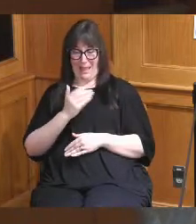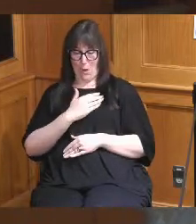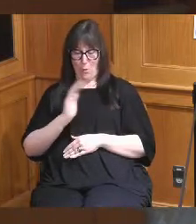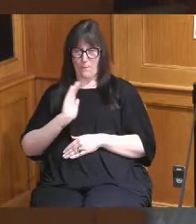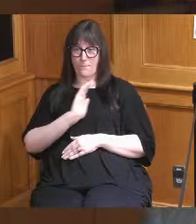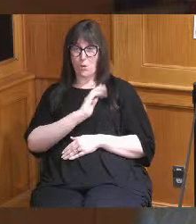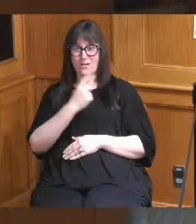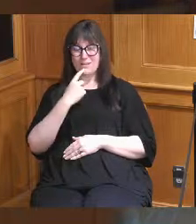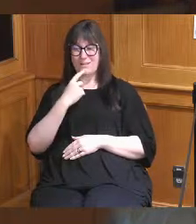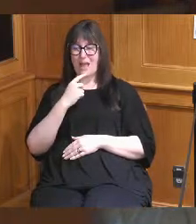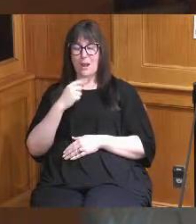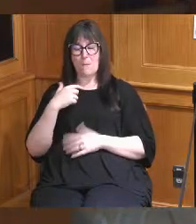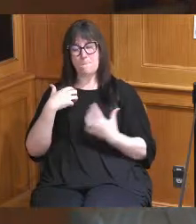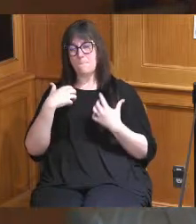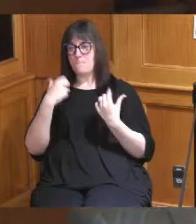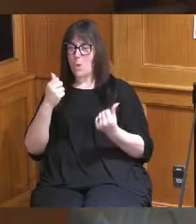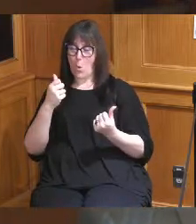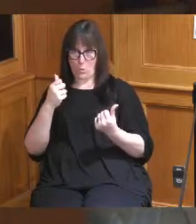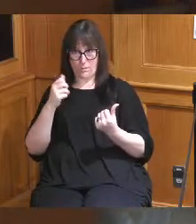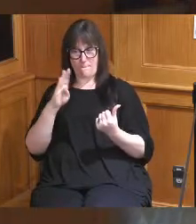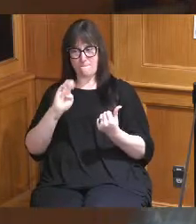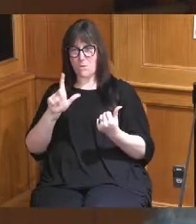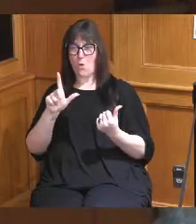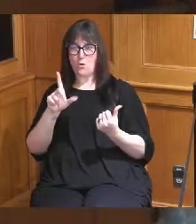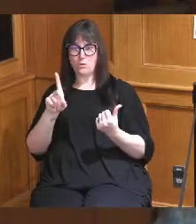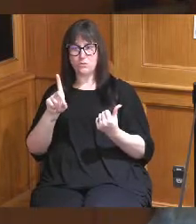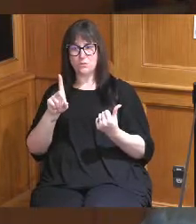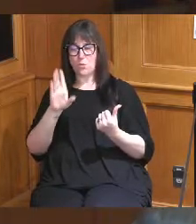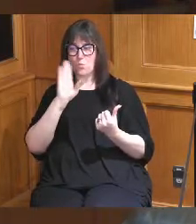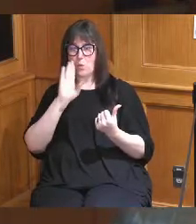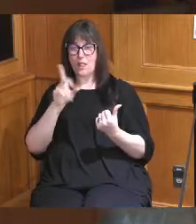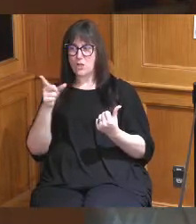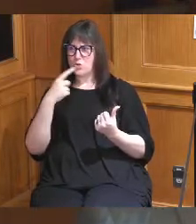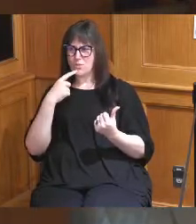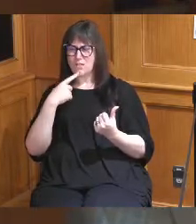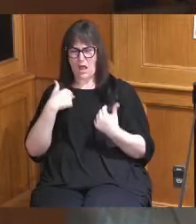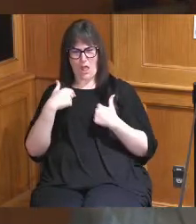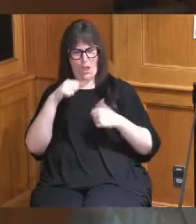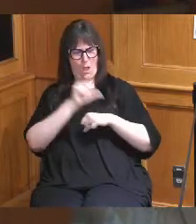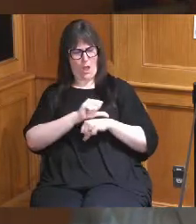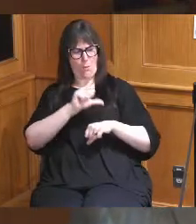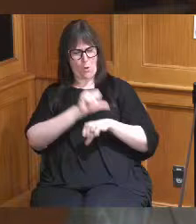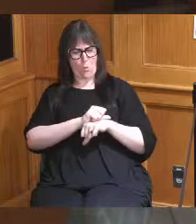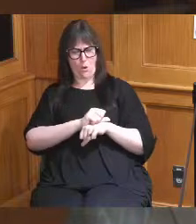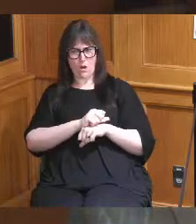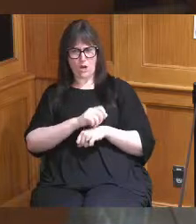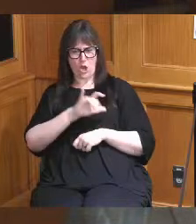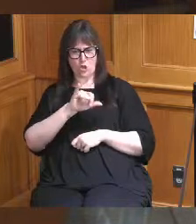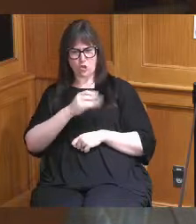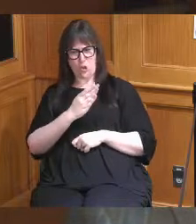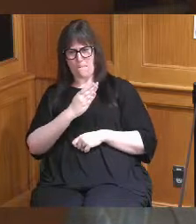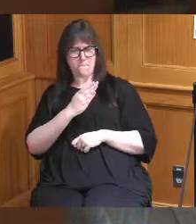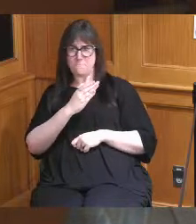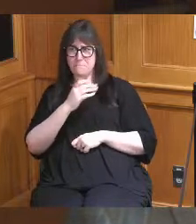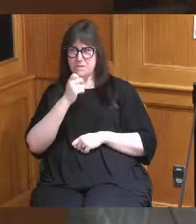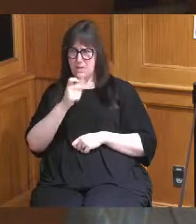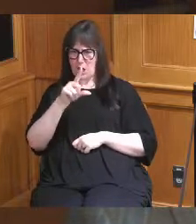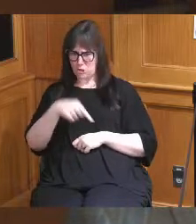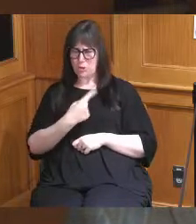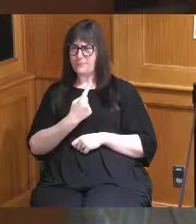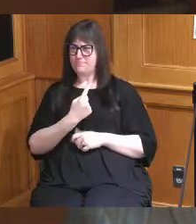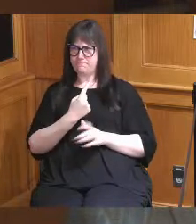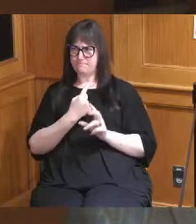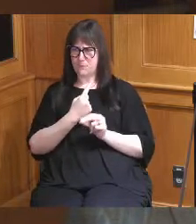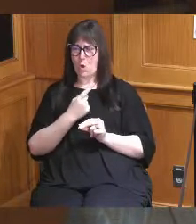bold and we're going to back you. And you said, let me get to work, because this is not just a job. You have had a